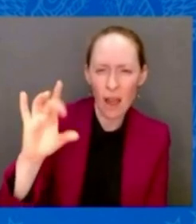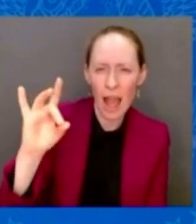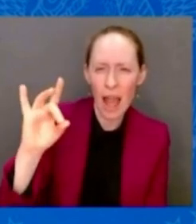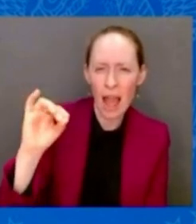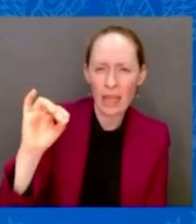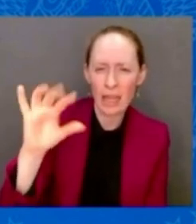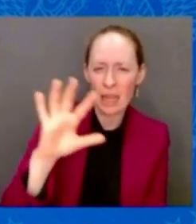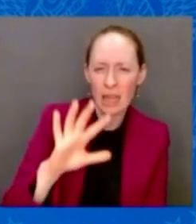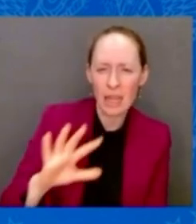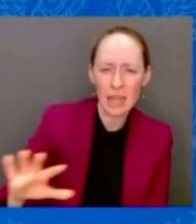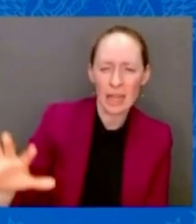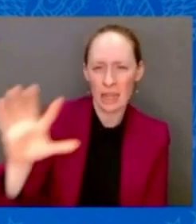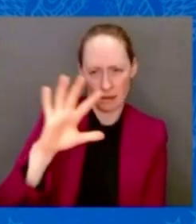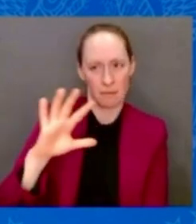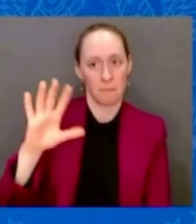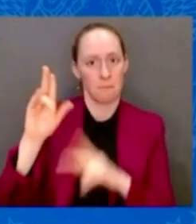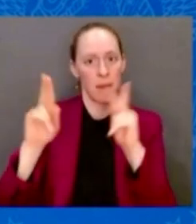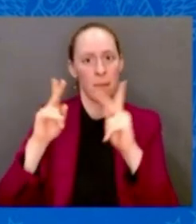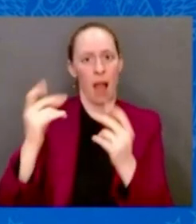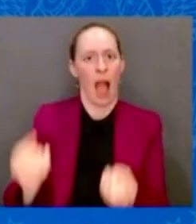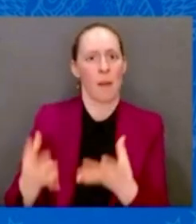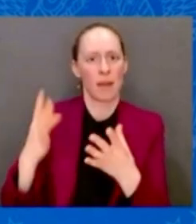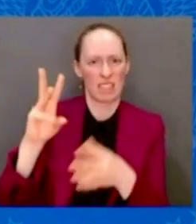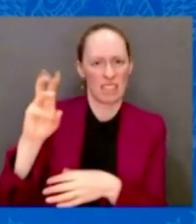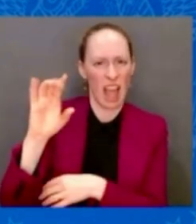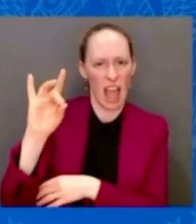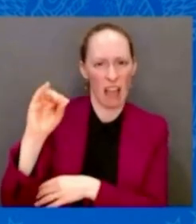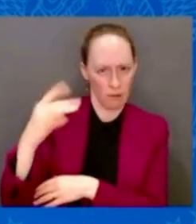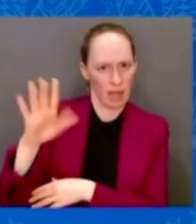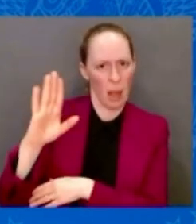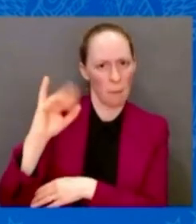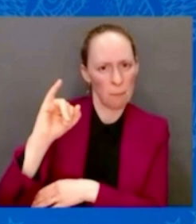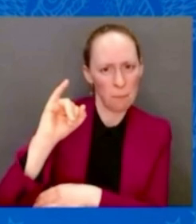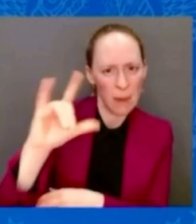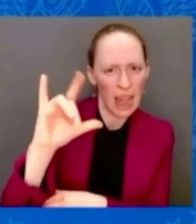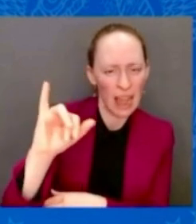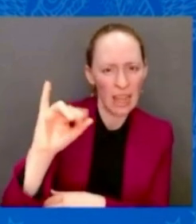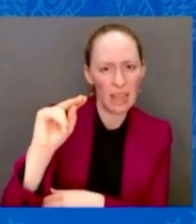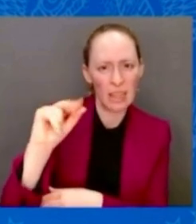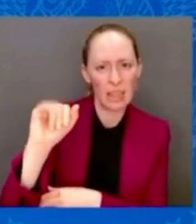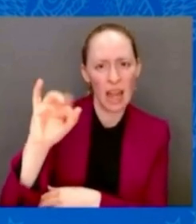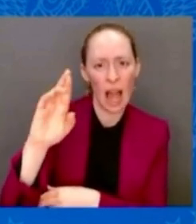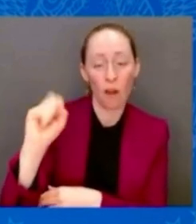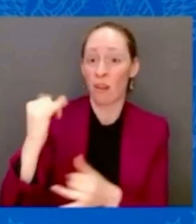You know what their average tax rate is? 3, T-H-R-E-E, percent.